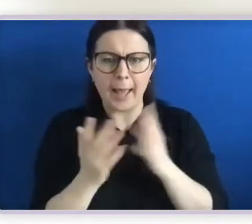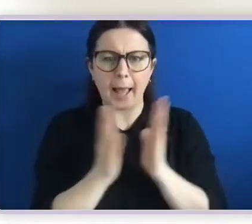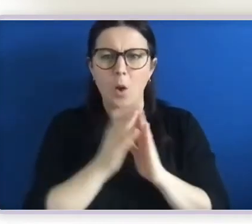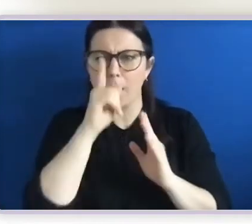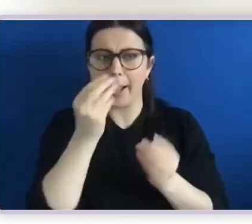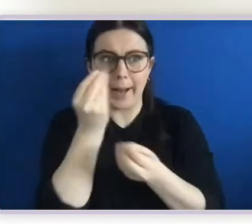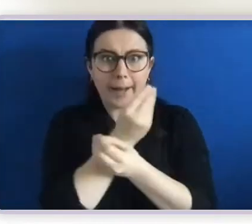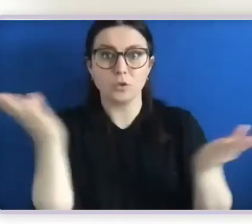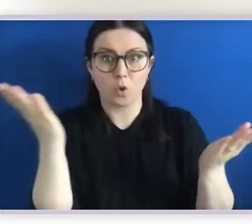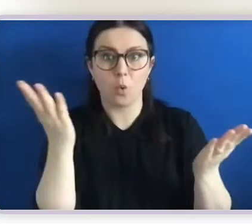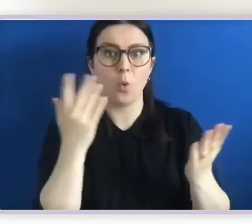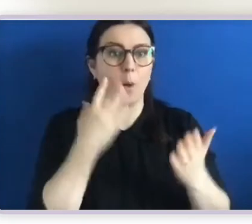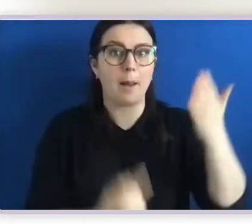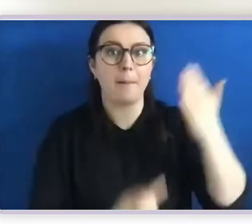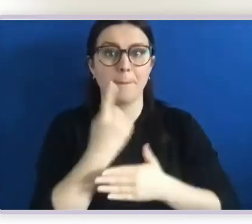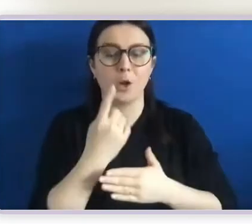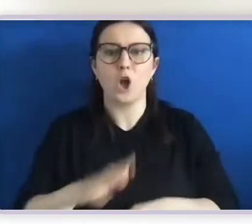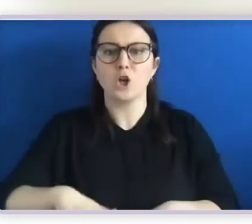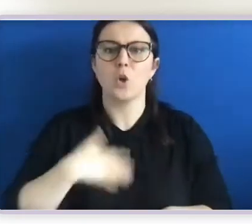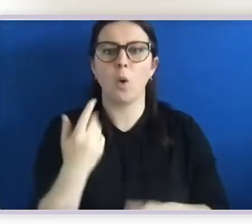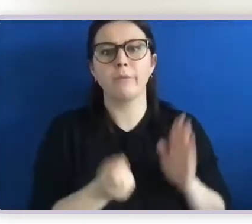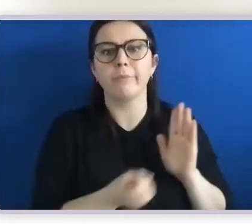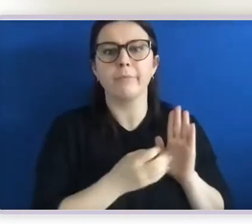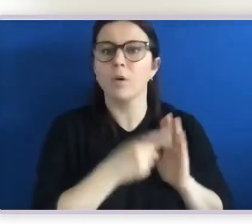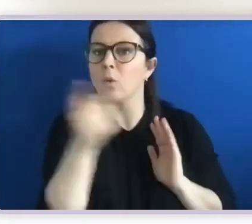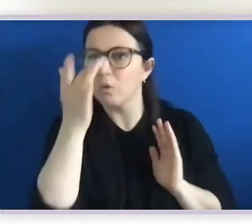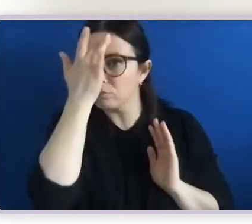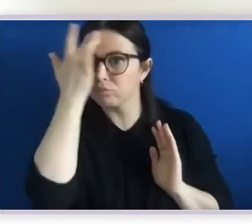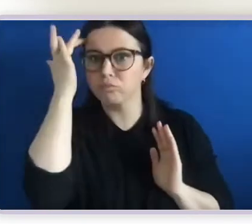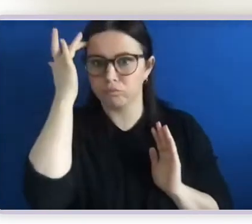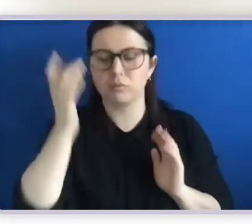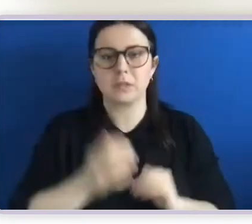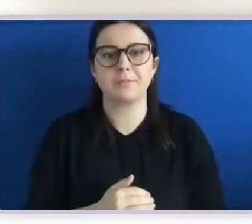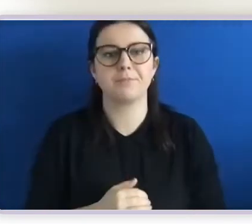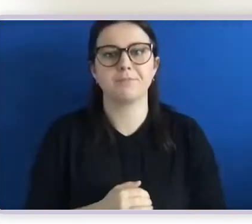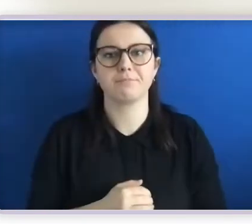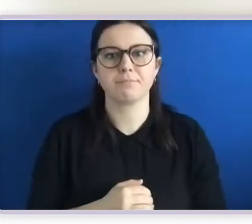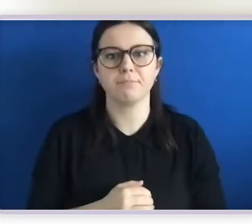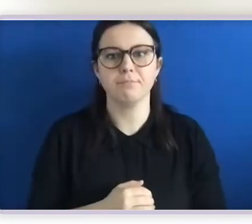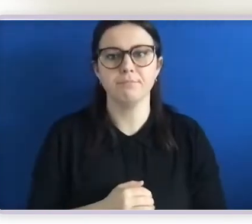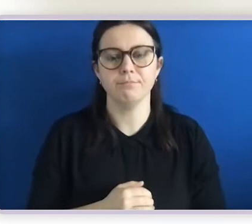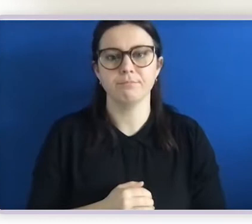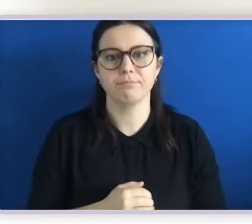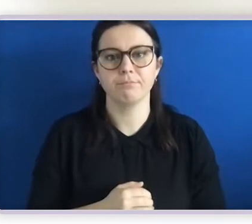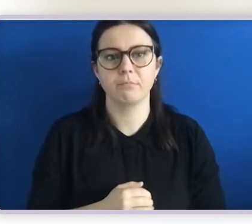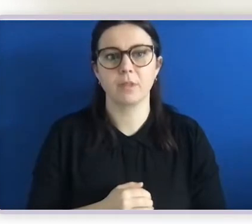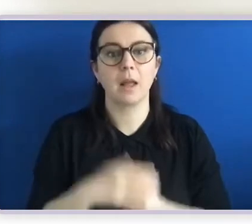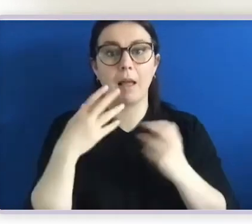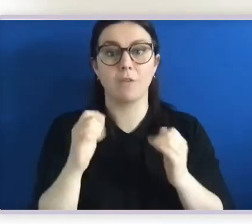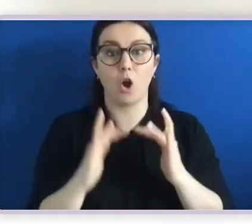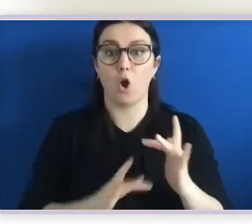because we don't want to be just passively doing that. Like I said, there's an online form